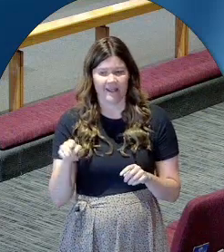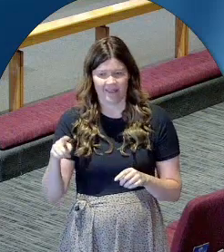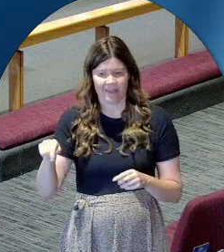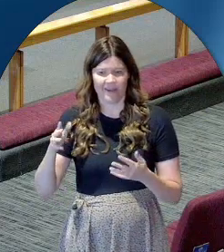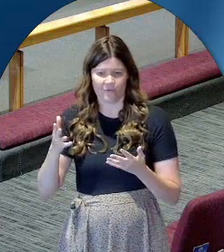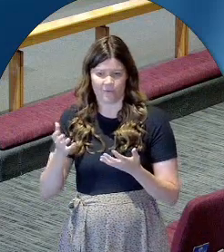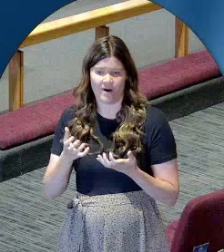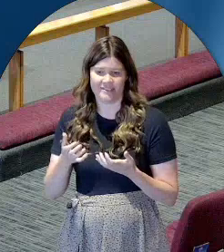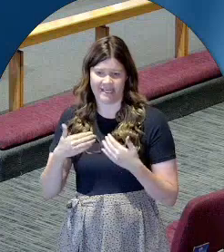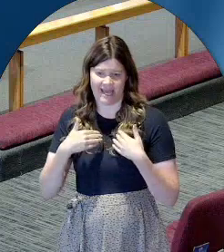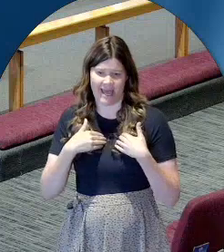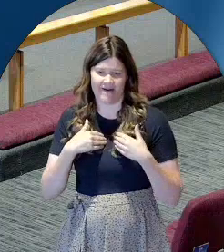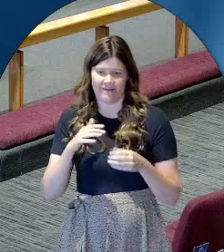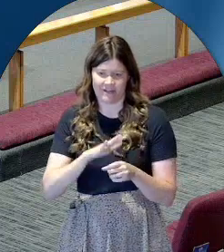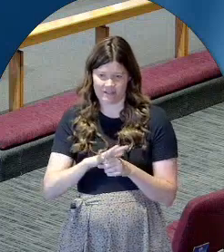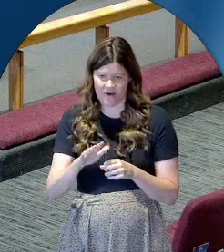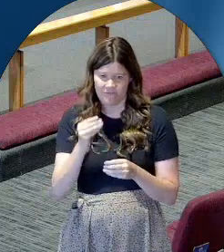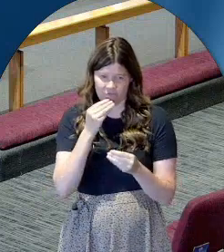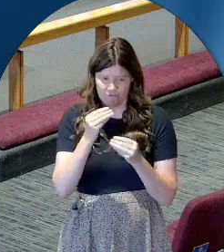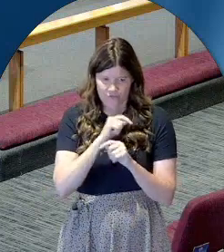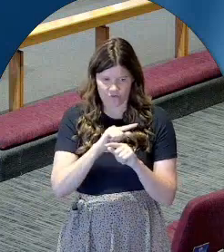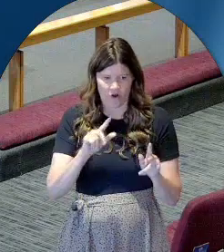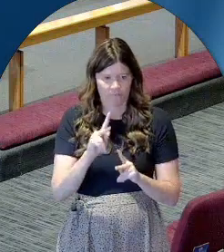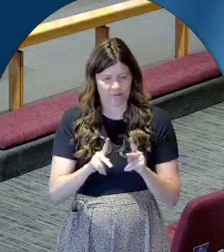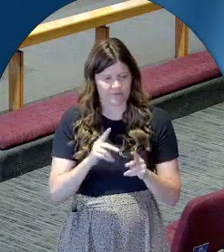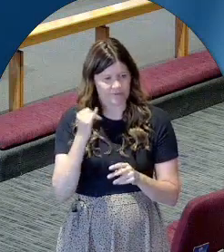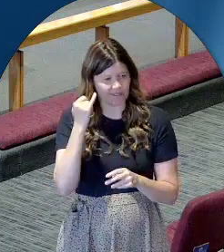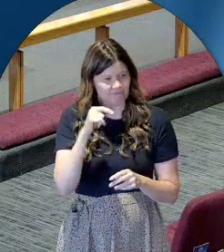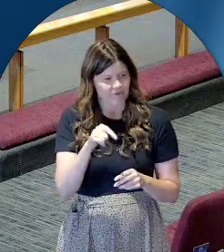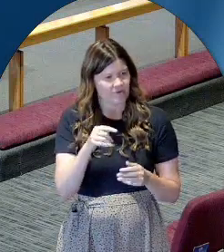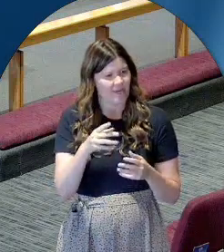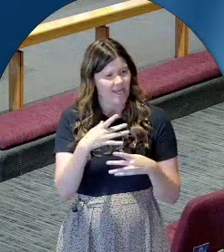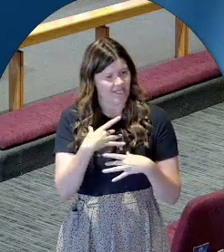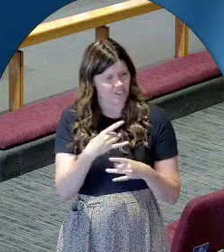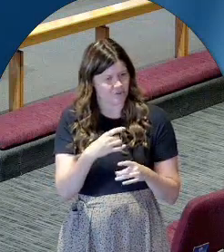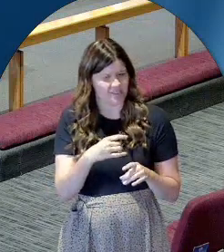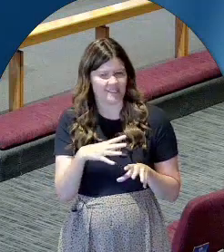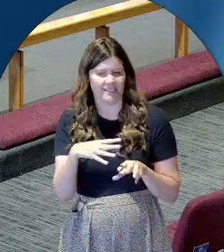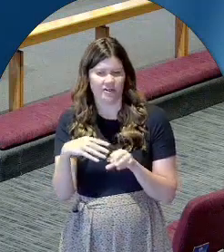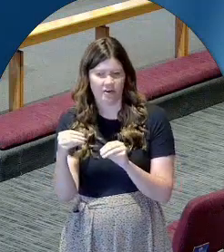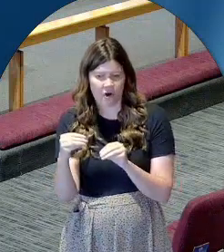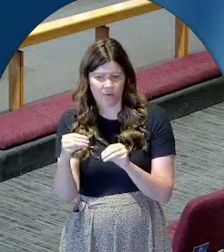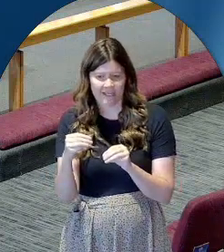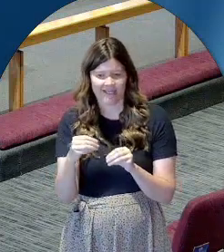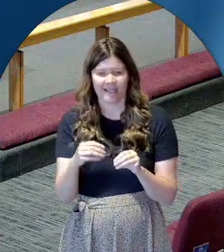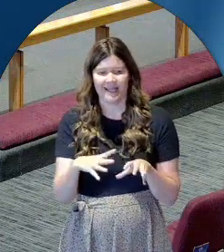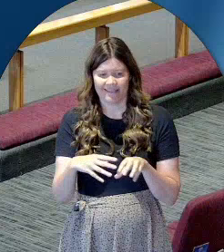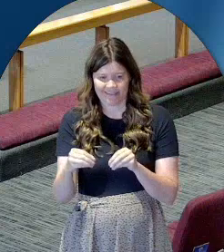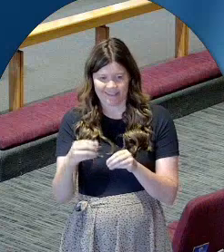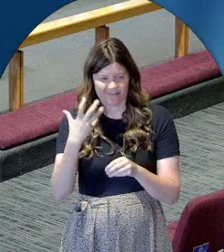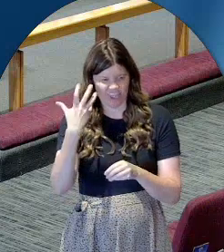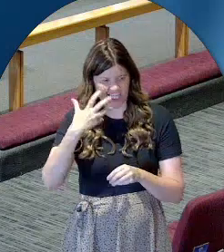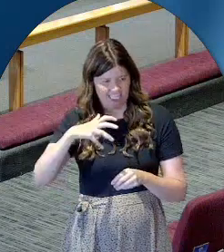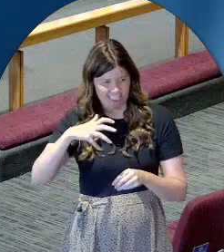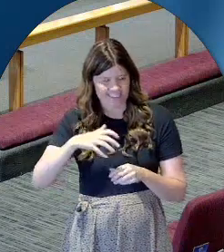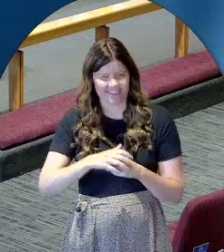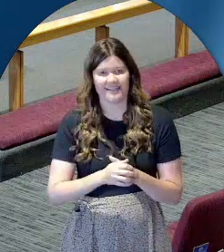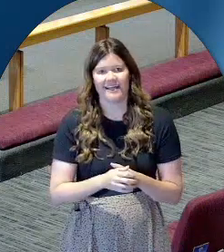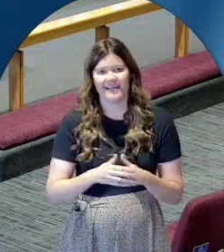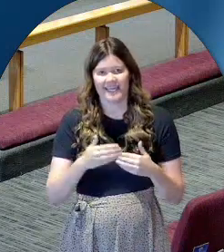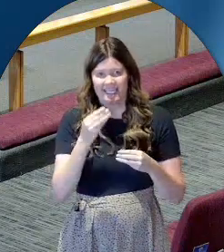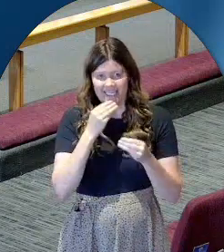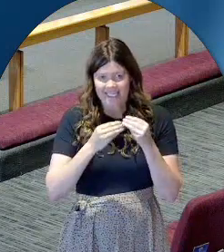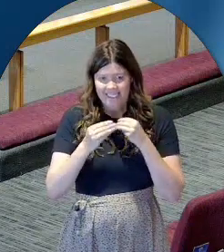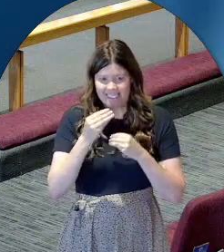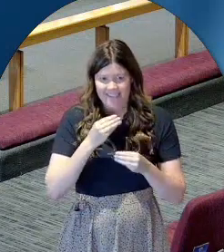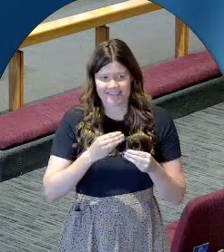heat and go up to a nice place in the woods and have some burgers and all of the stuff that comes